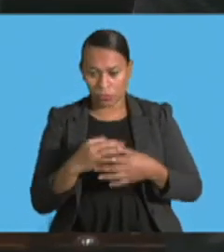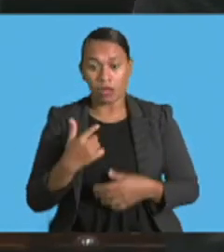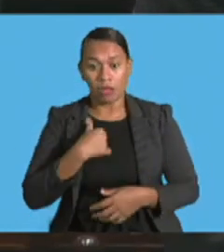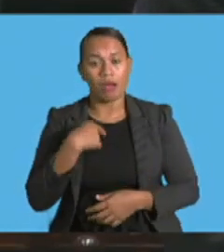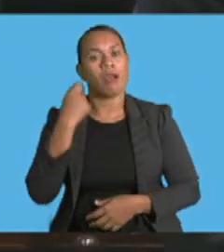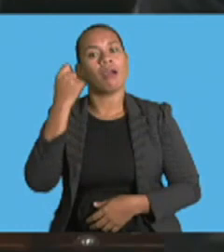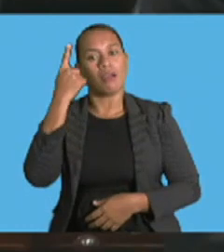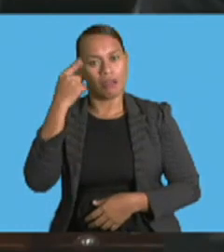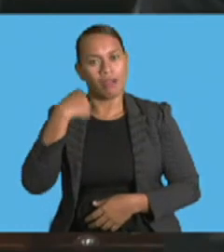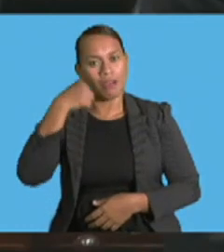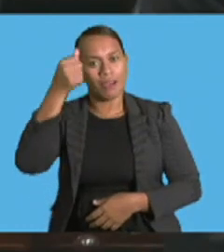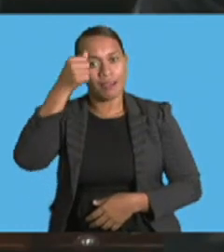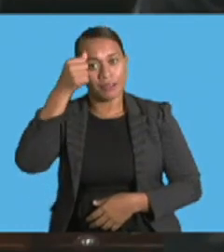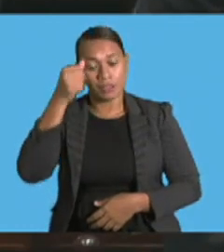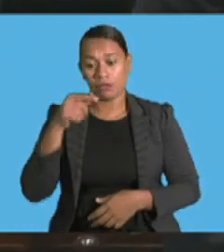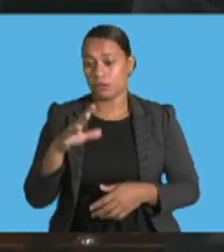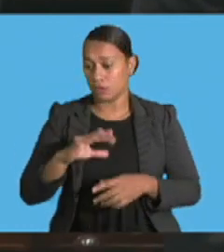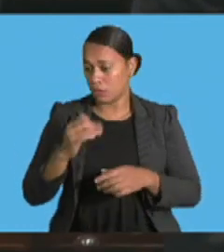ecosystem provide